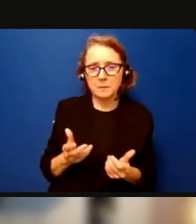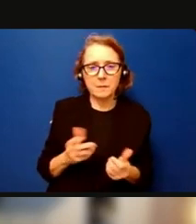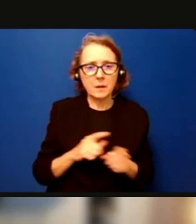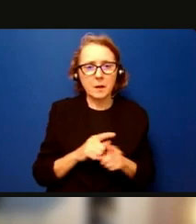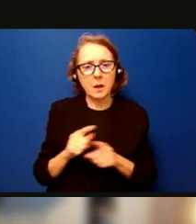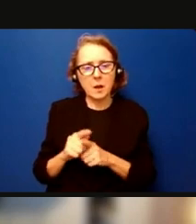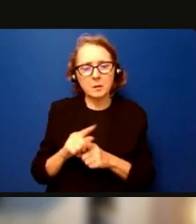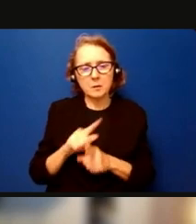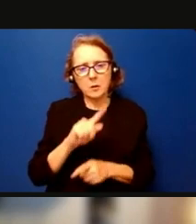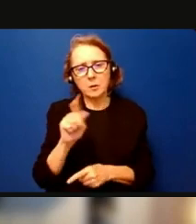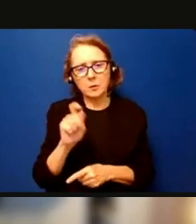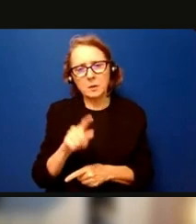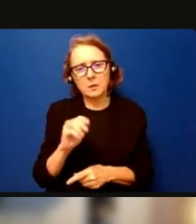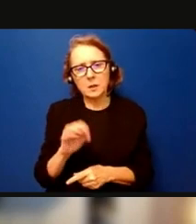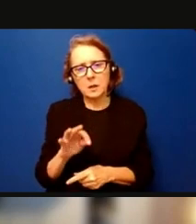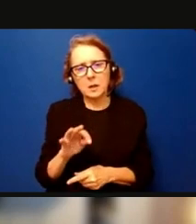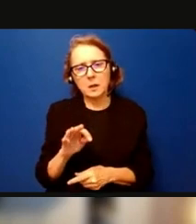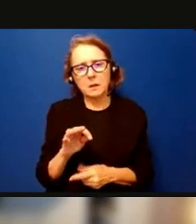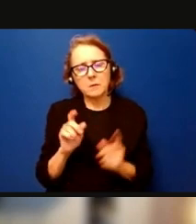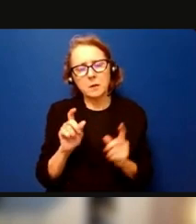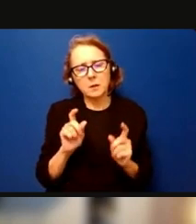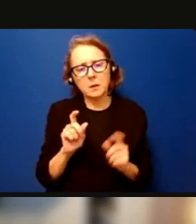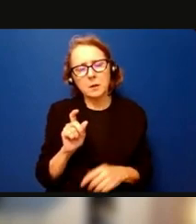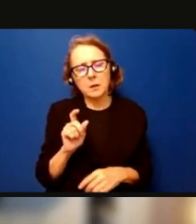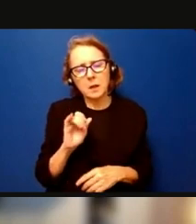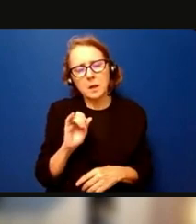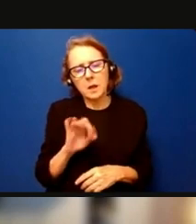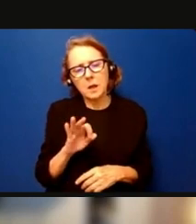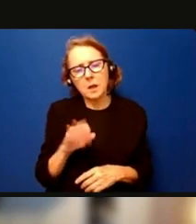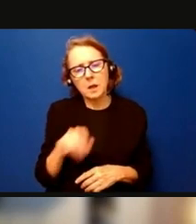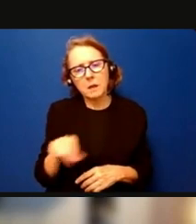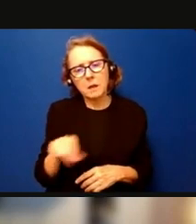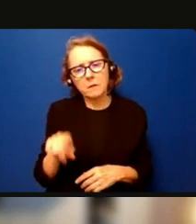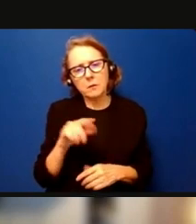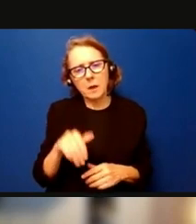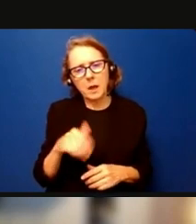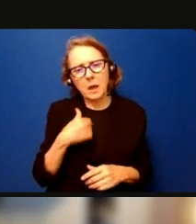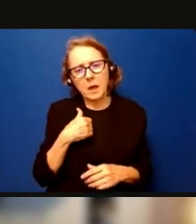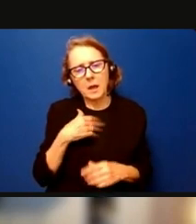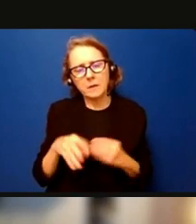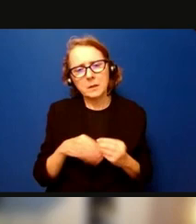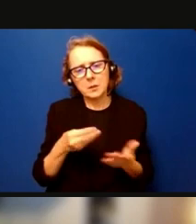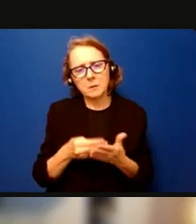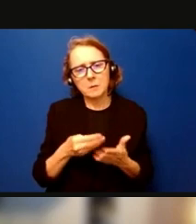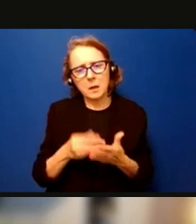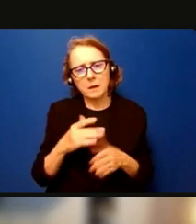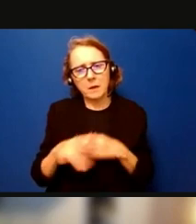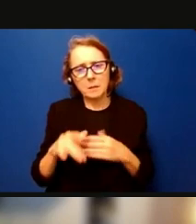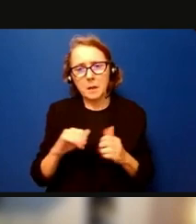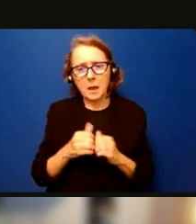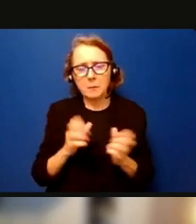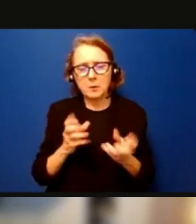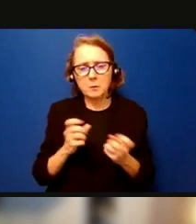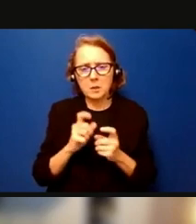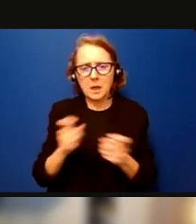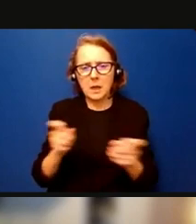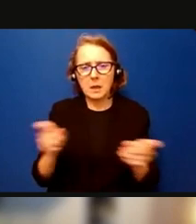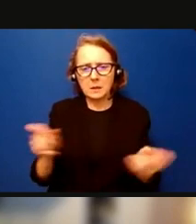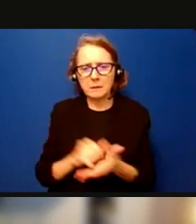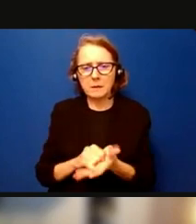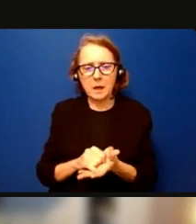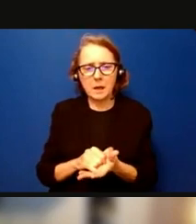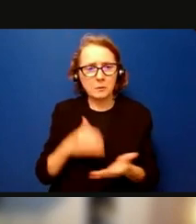that question of, should you have additional dollars available, how would you want to allocate that? You know, you have a series